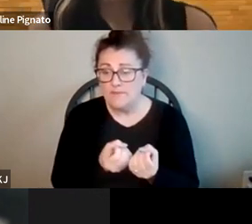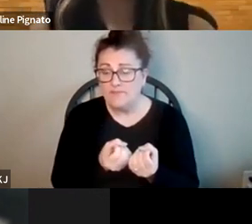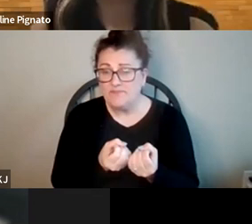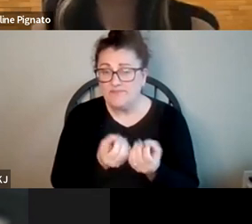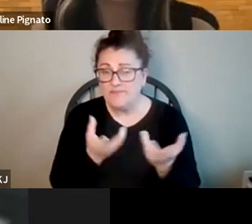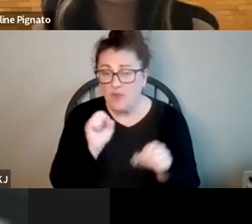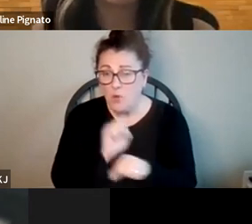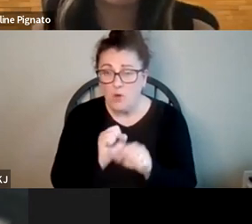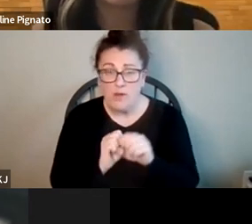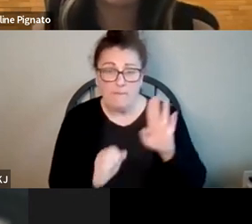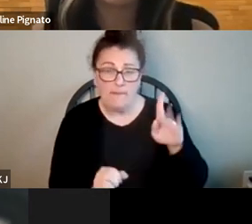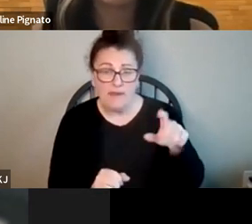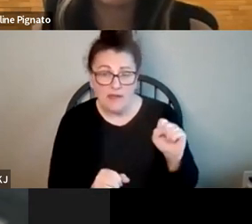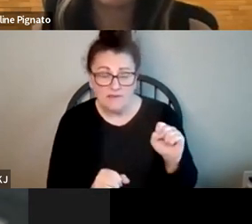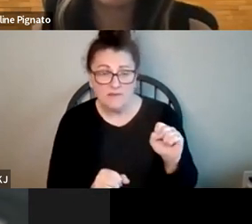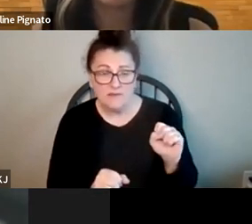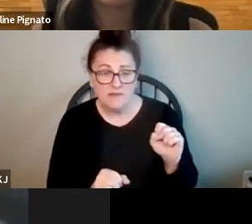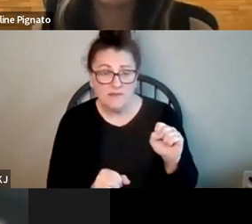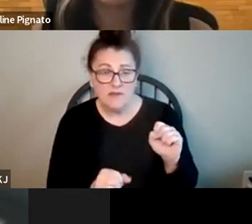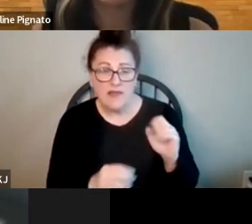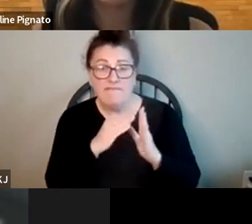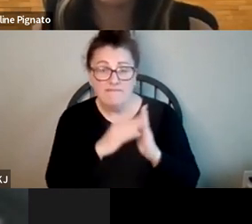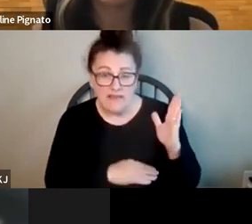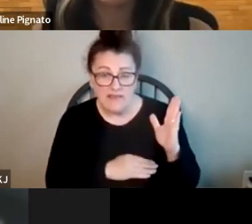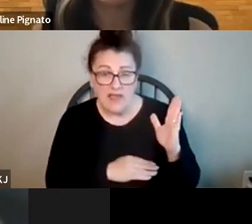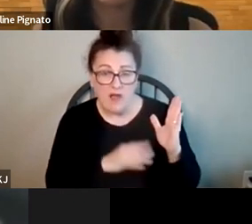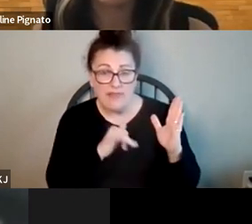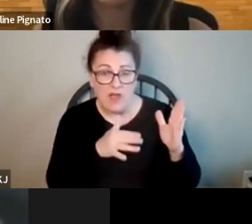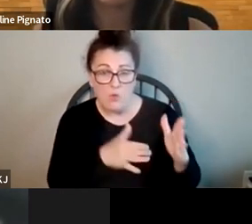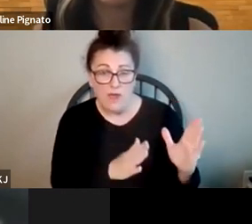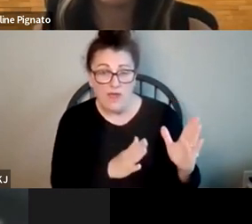because we work with BPS students and BPS, they filled it out on that level.